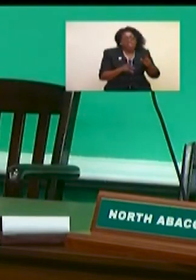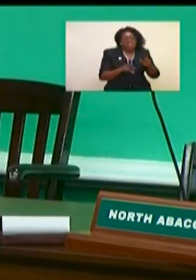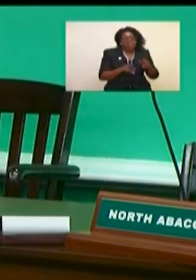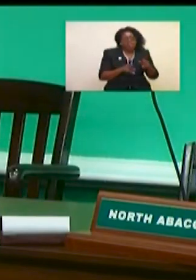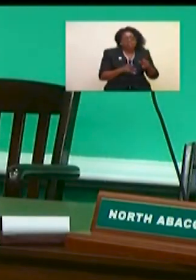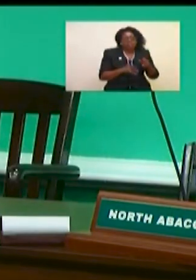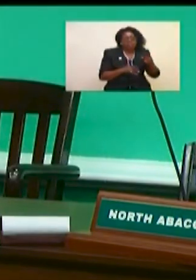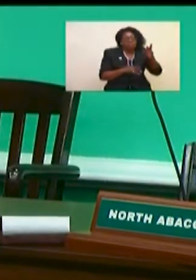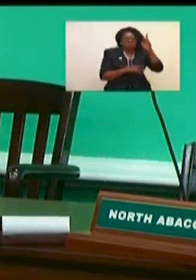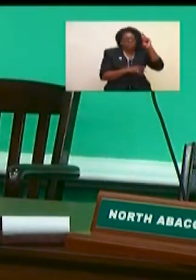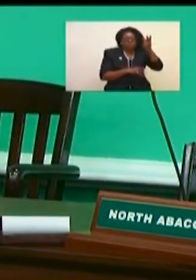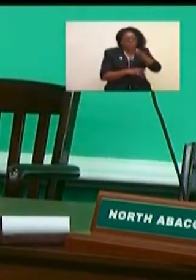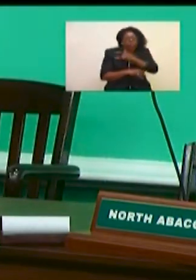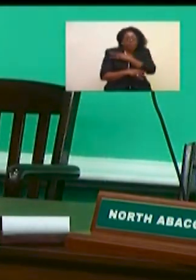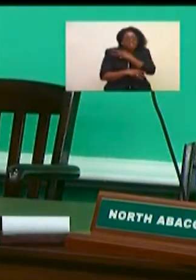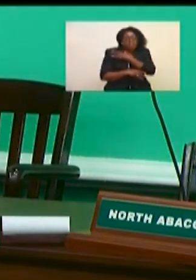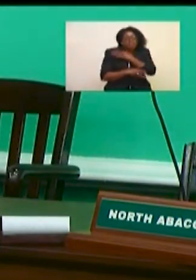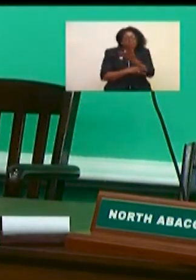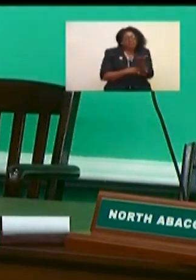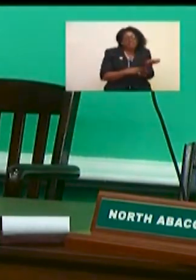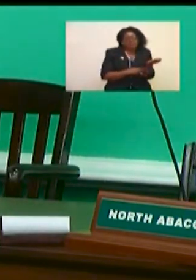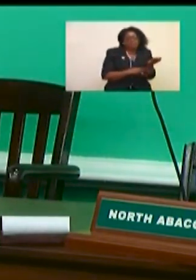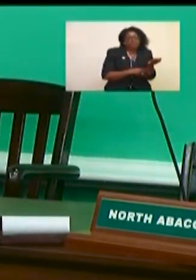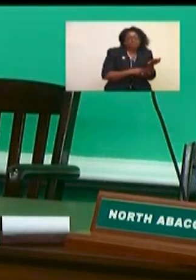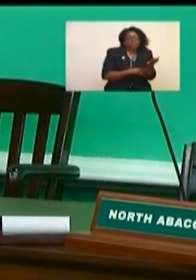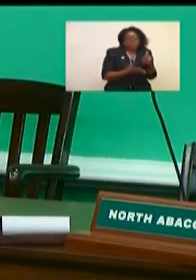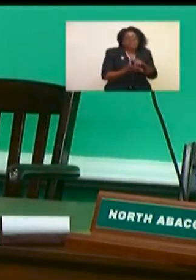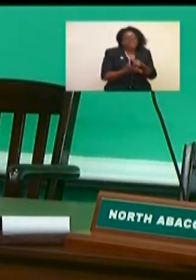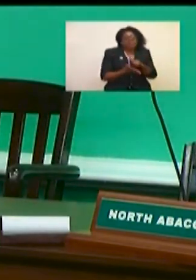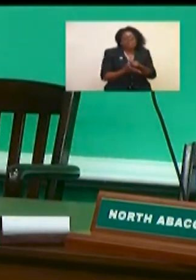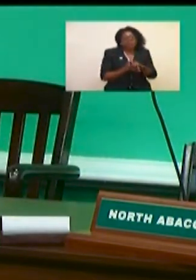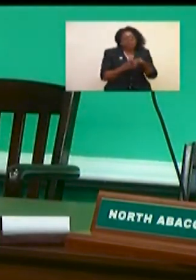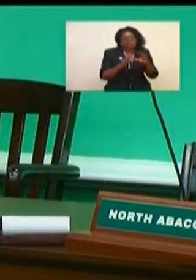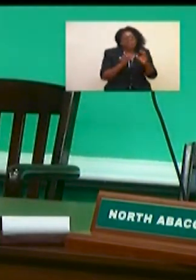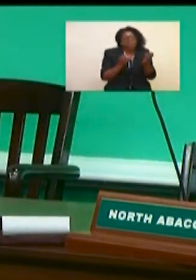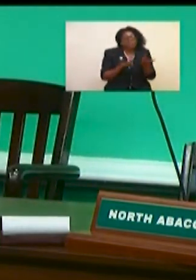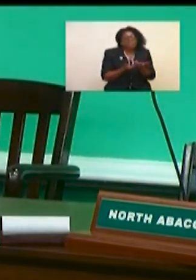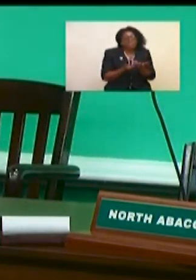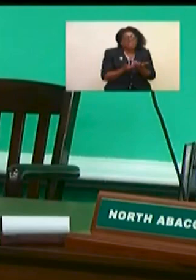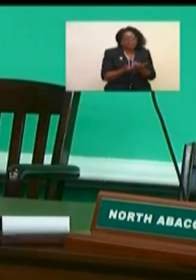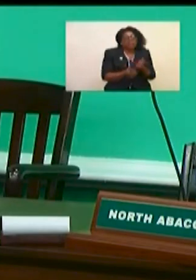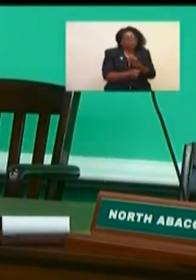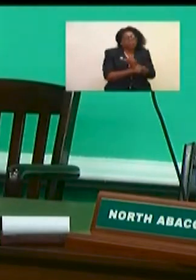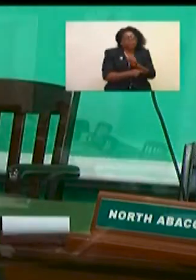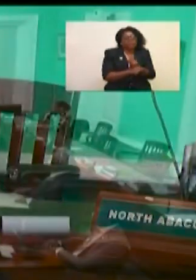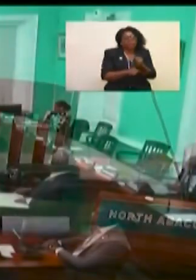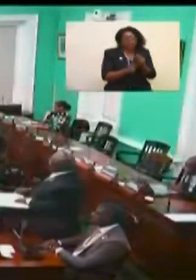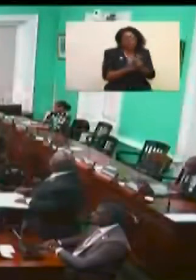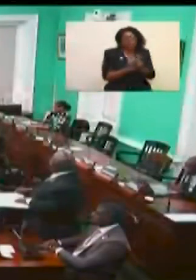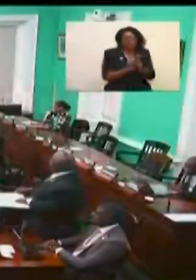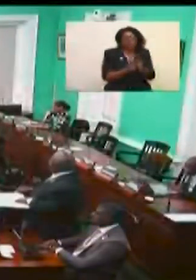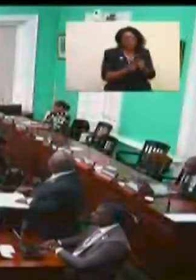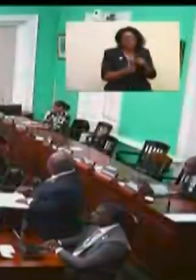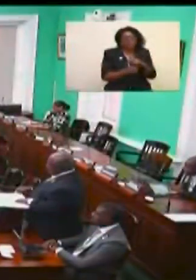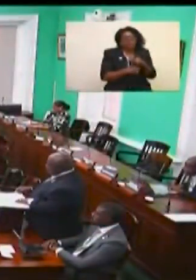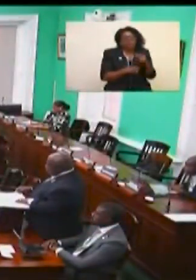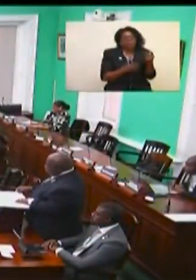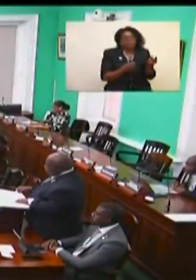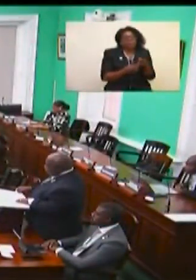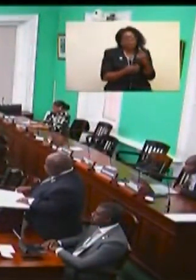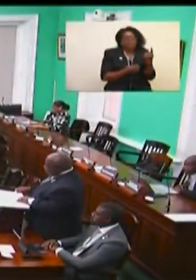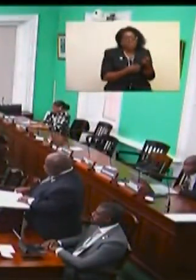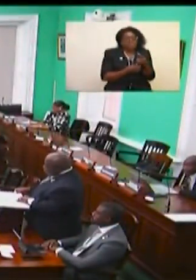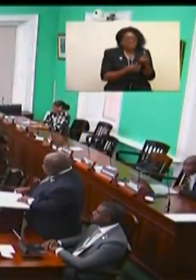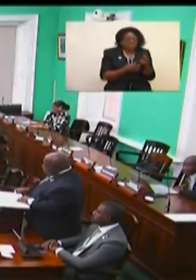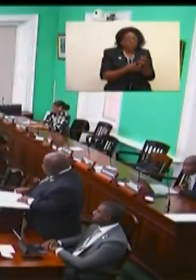Renwood Wells was in the chair and I was in the chair, that is a community that we have worked with consistently, Madam Speaker. Thank you, Honorable Member.